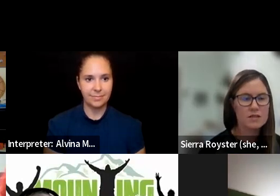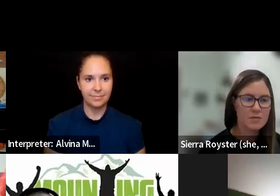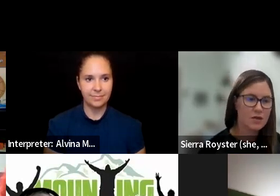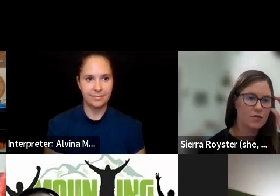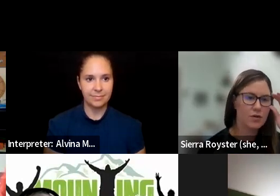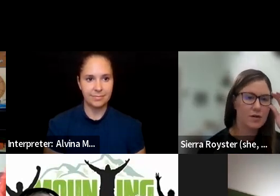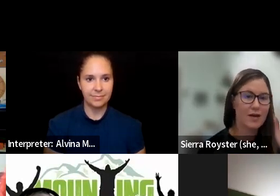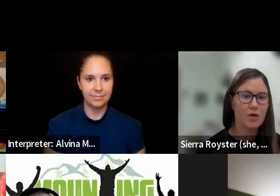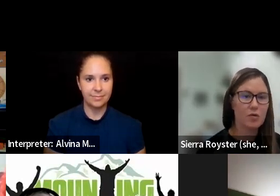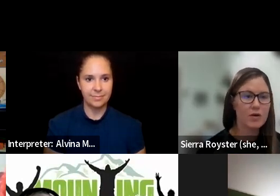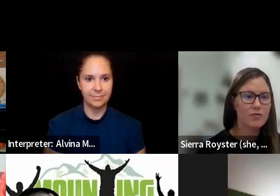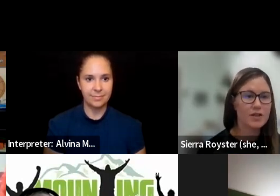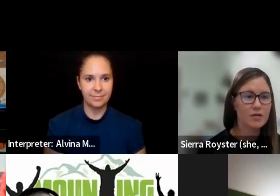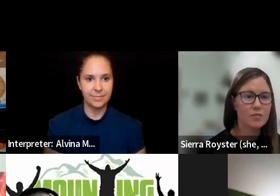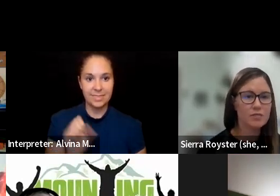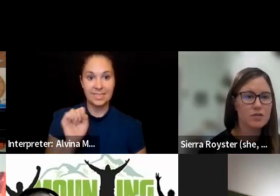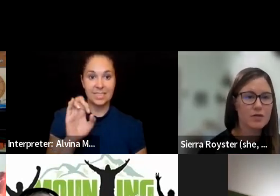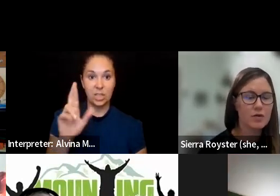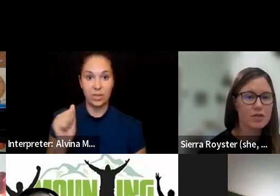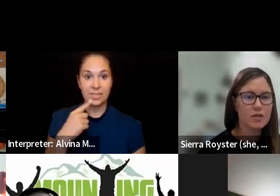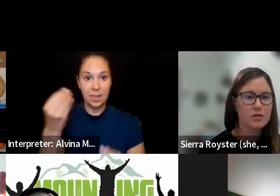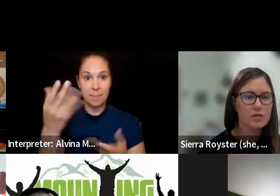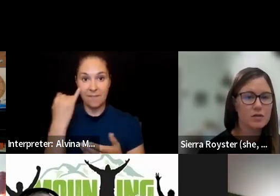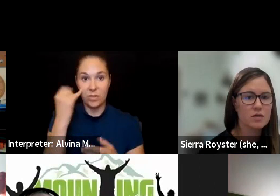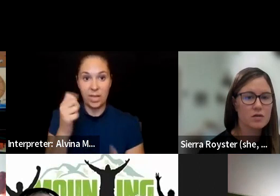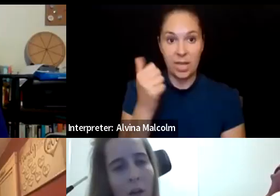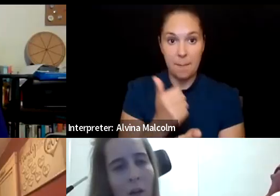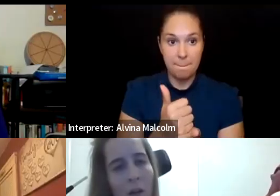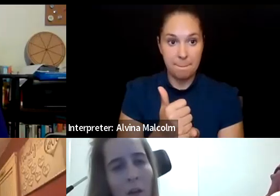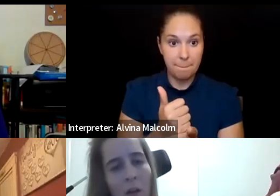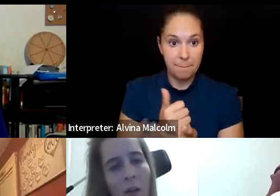And just let me know if you need help. Reed, did you have a question?